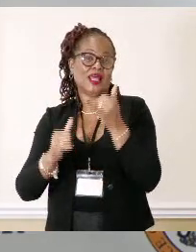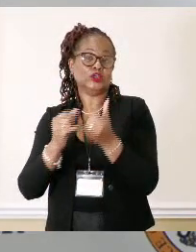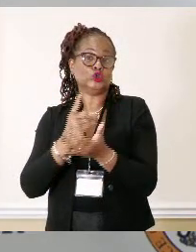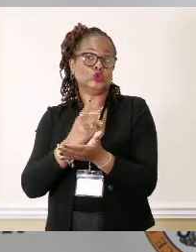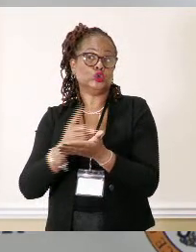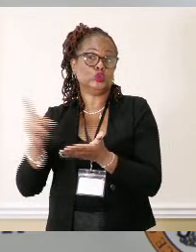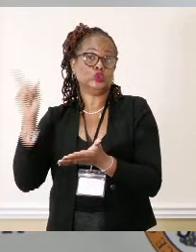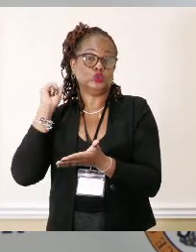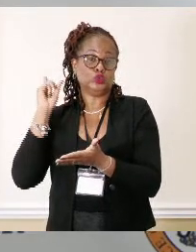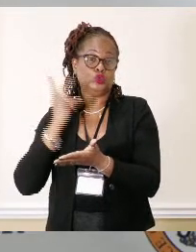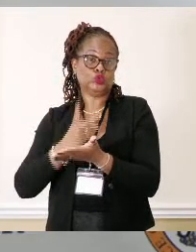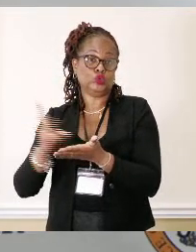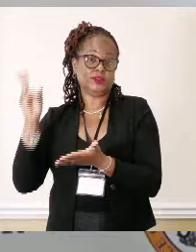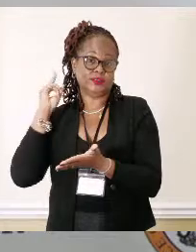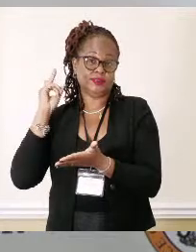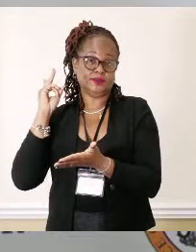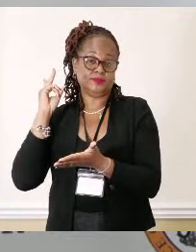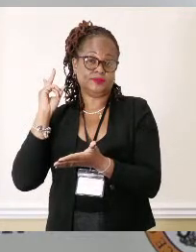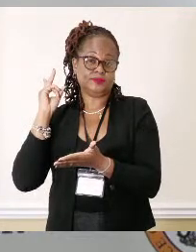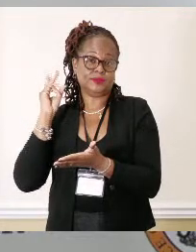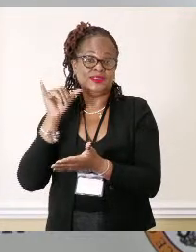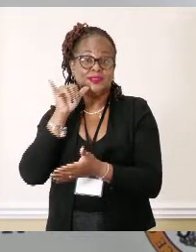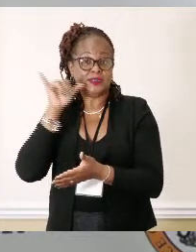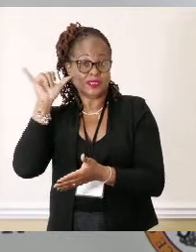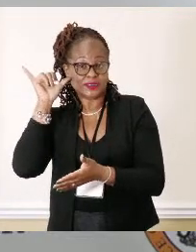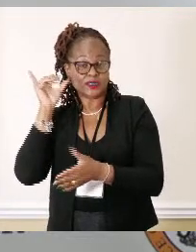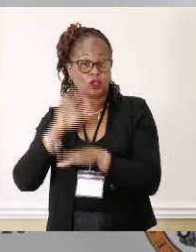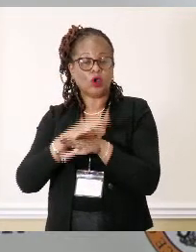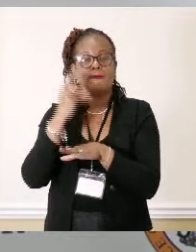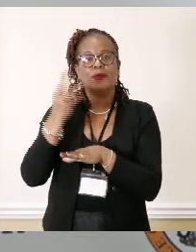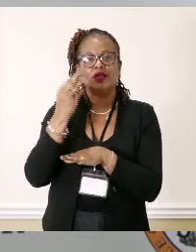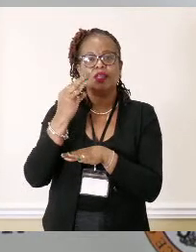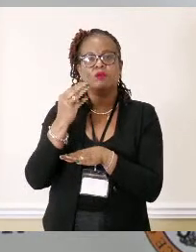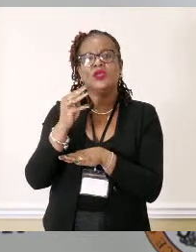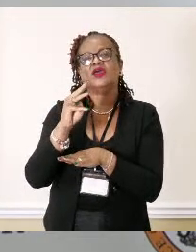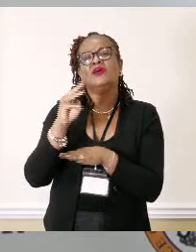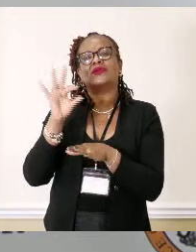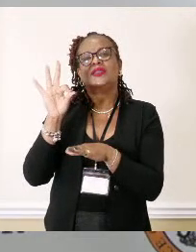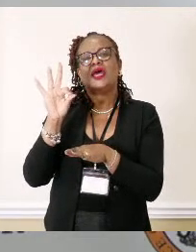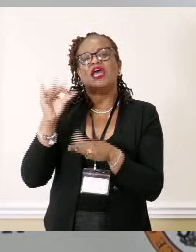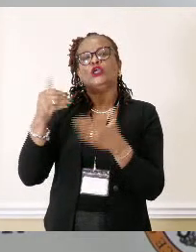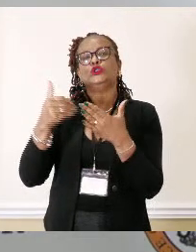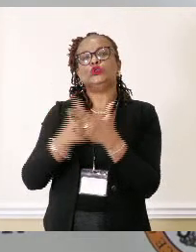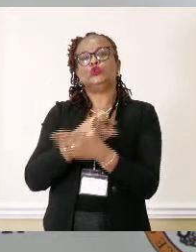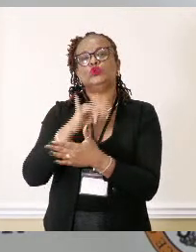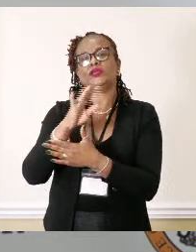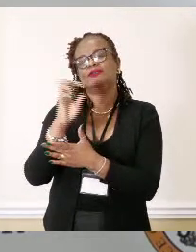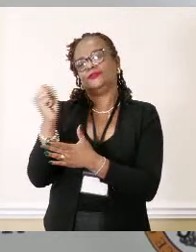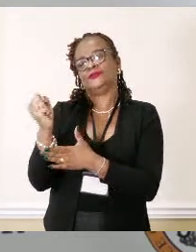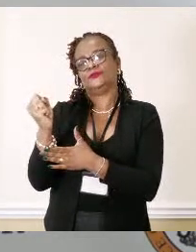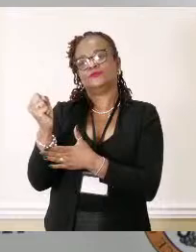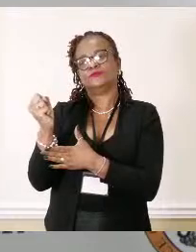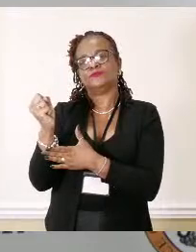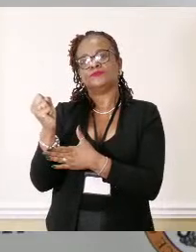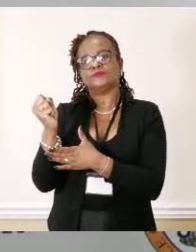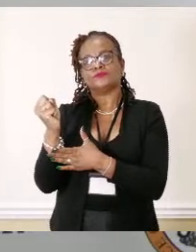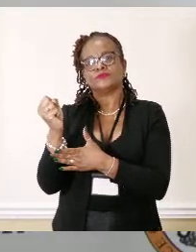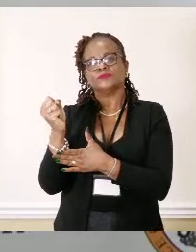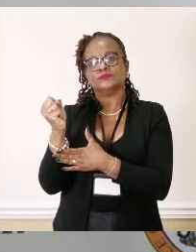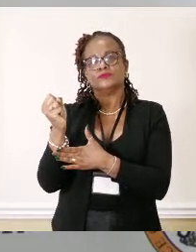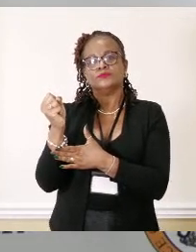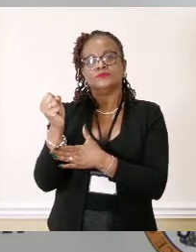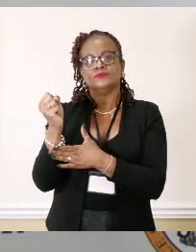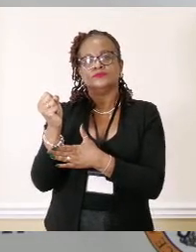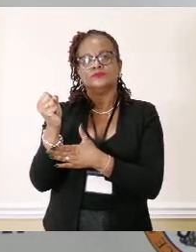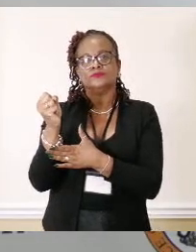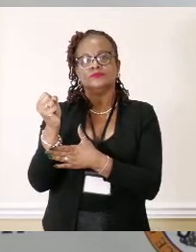weeks. Although yesterday, on the Monday, we recorded 9 new confirmed cases. May I have the